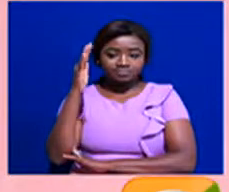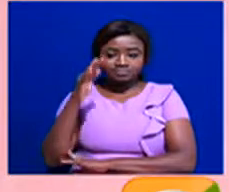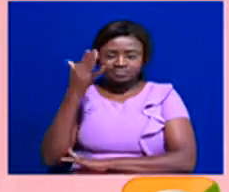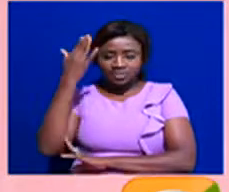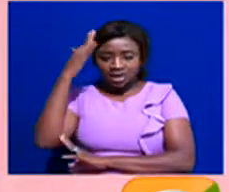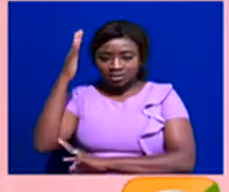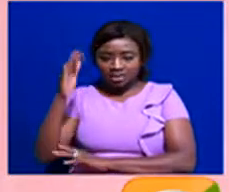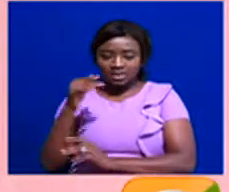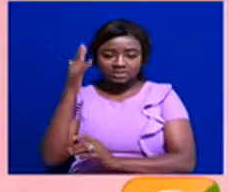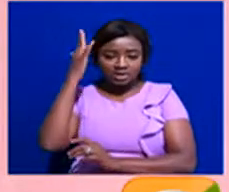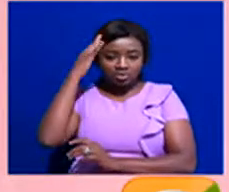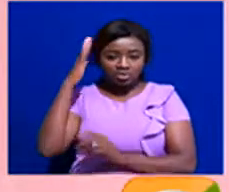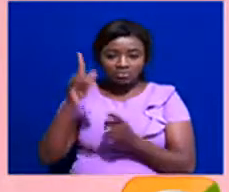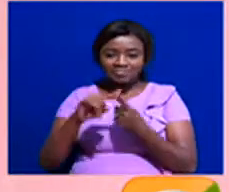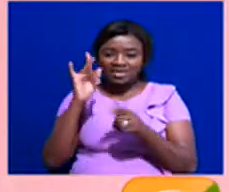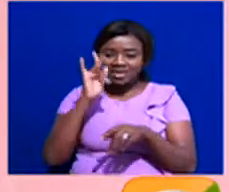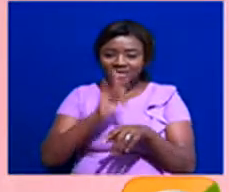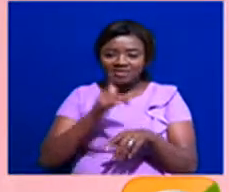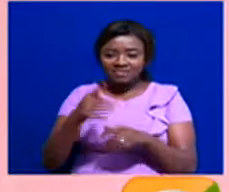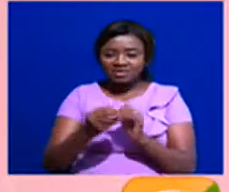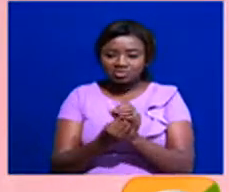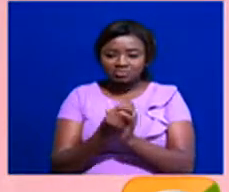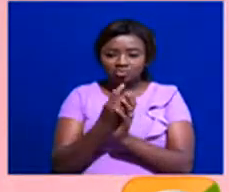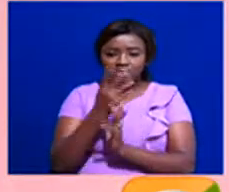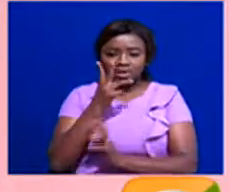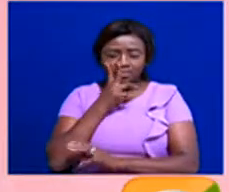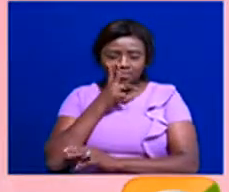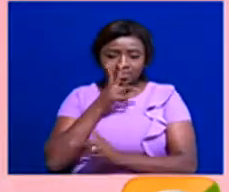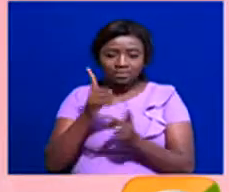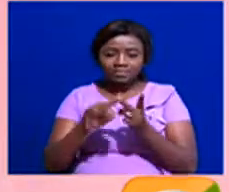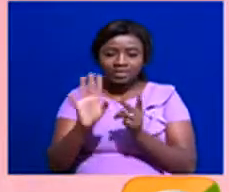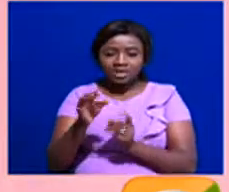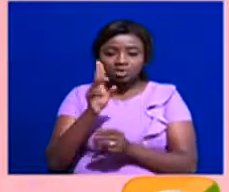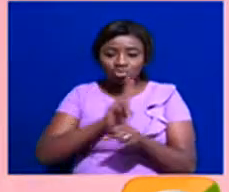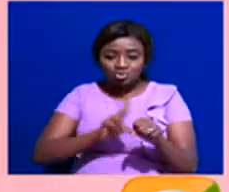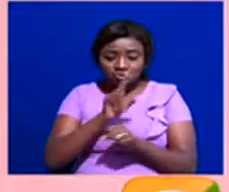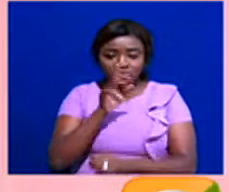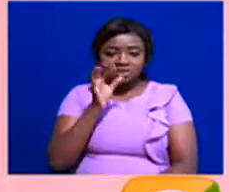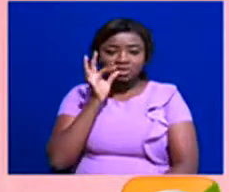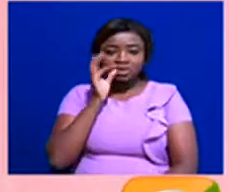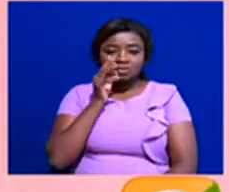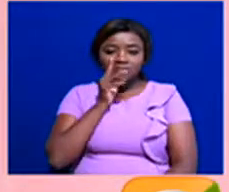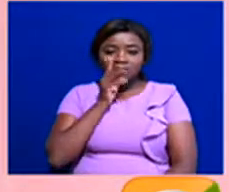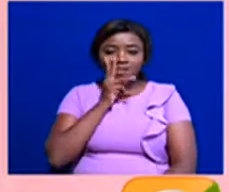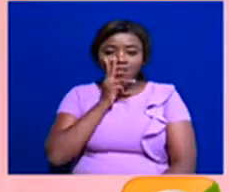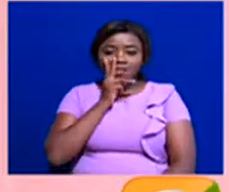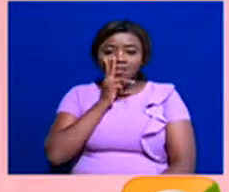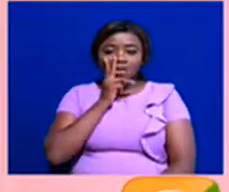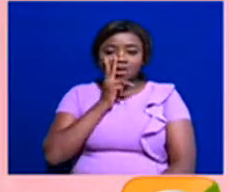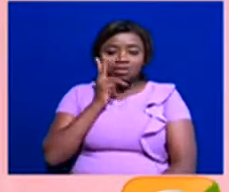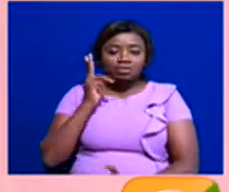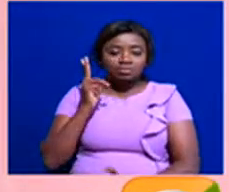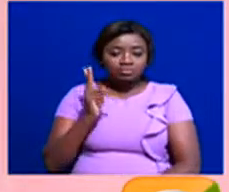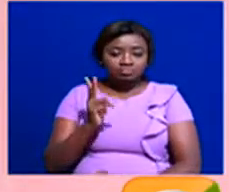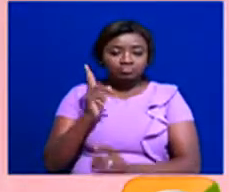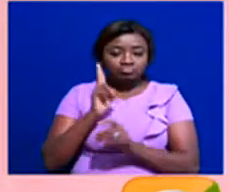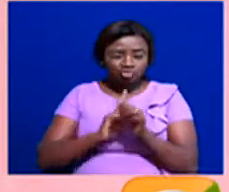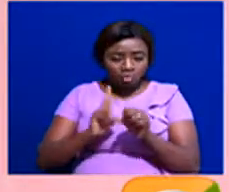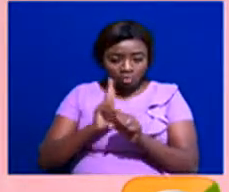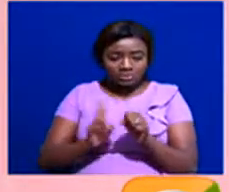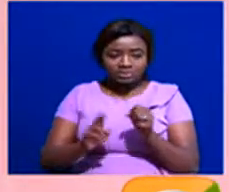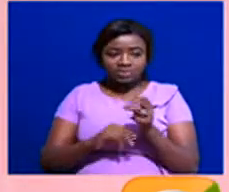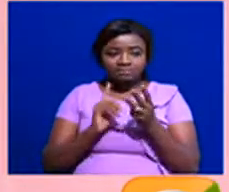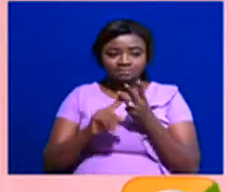tobacco growing, tobacco consumption, and also exposure to tobacco smoke. Yeah. And also